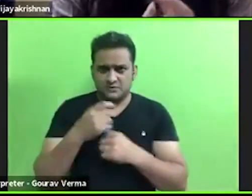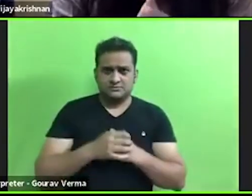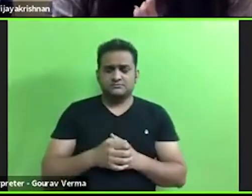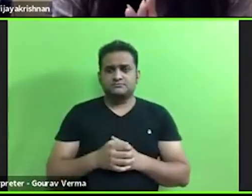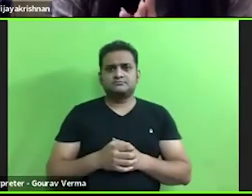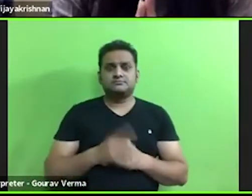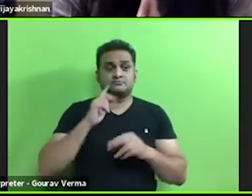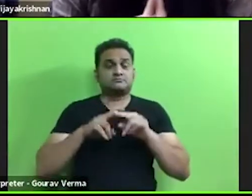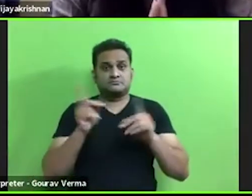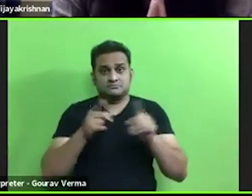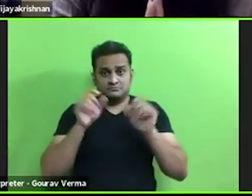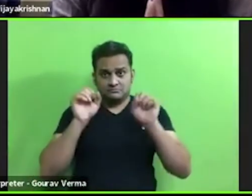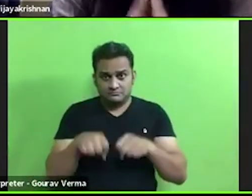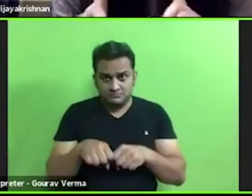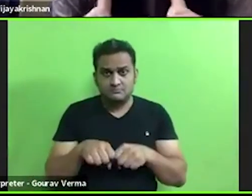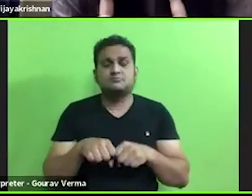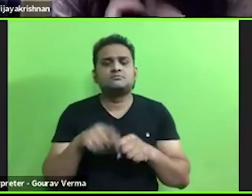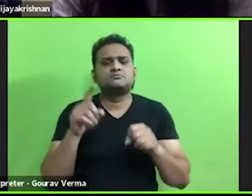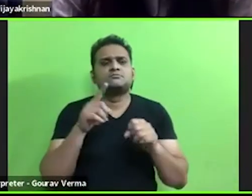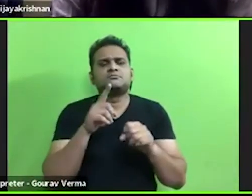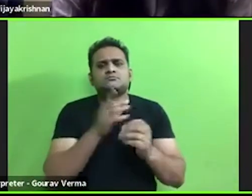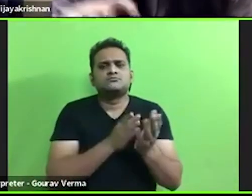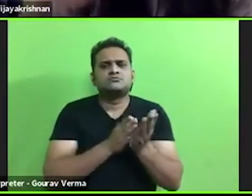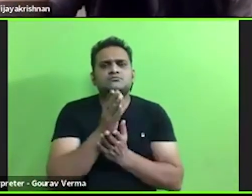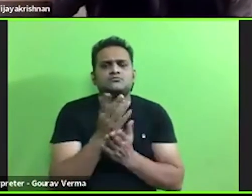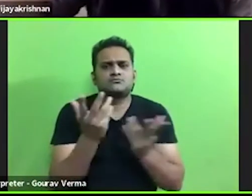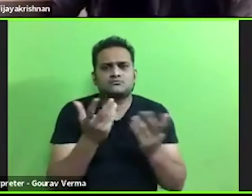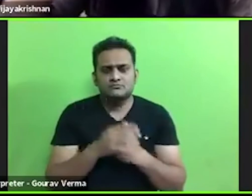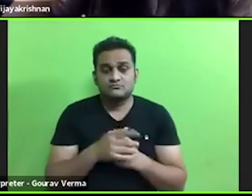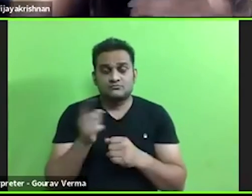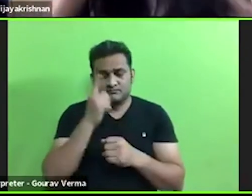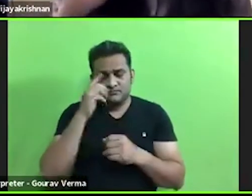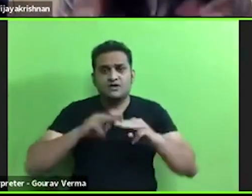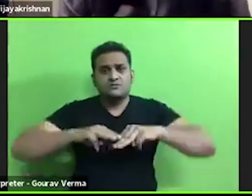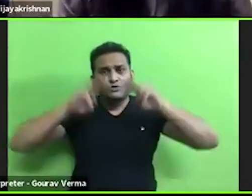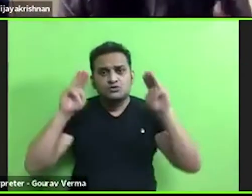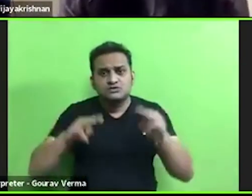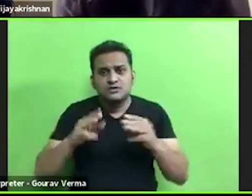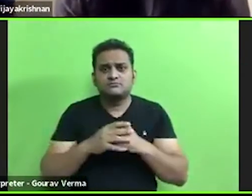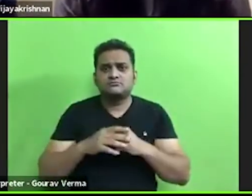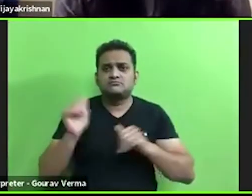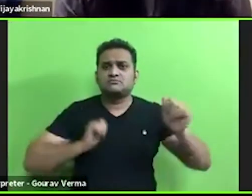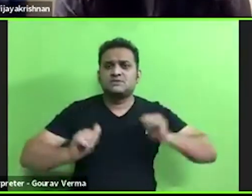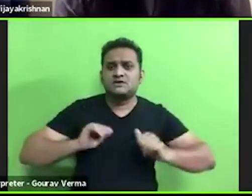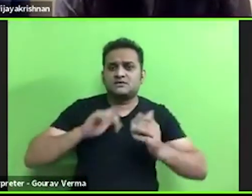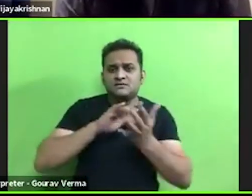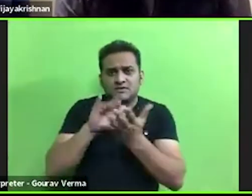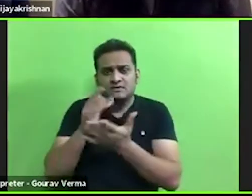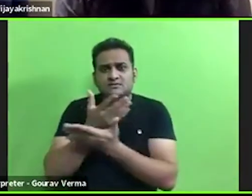you can reiterate what one thing, just one thing, that you think museums, theaters, or music venues, basically cultural spaces, can